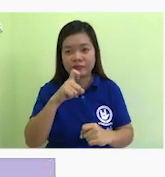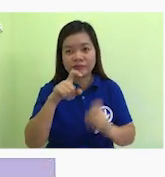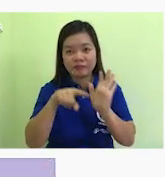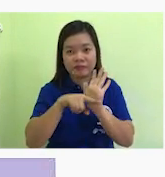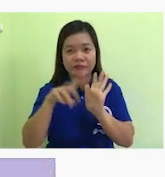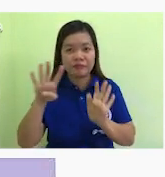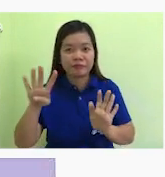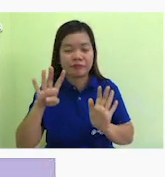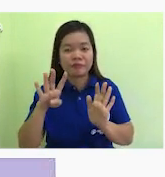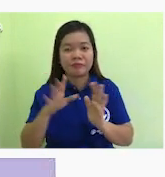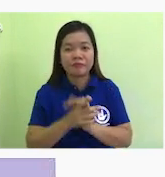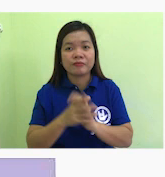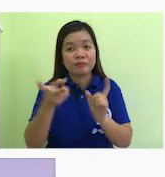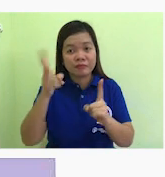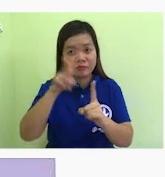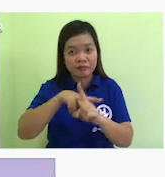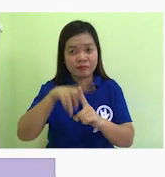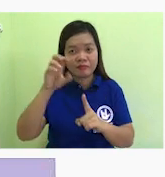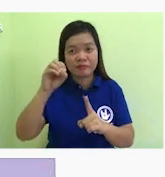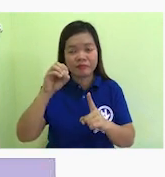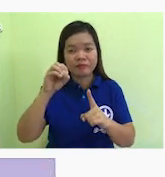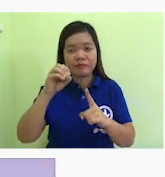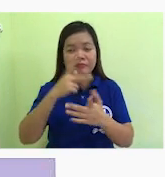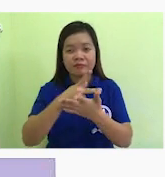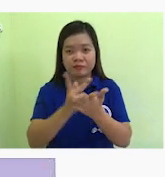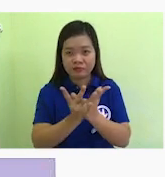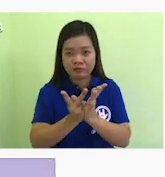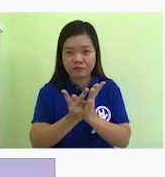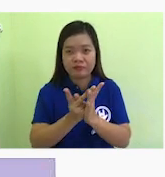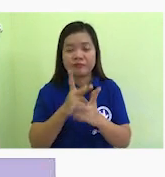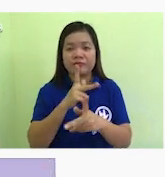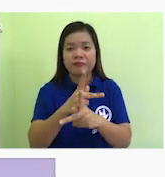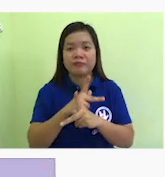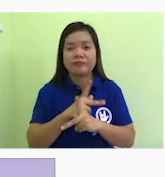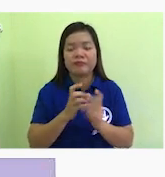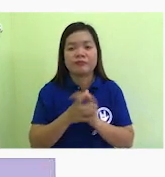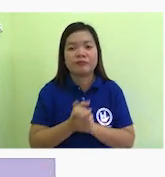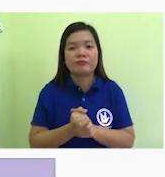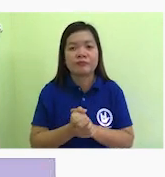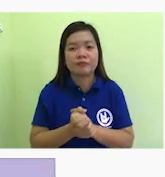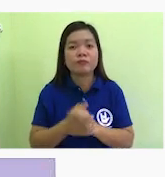x minus 4, applying zero product property.